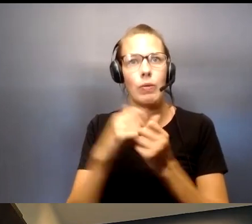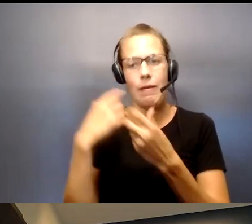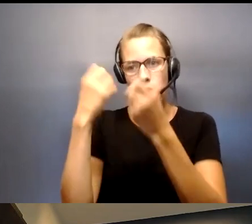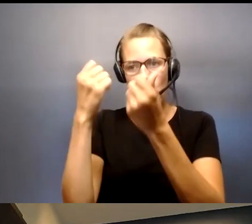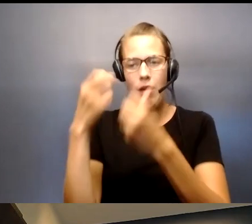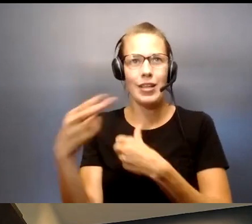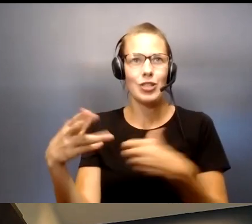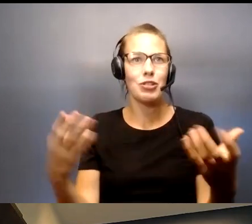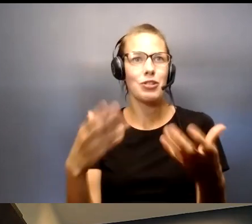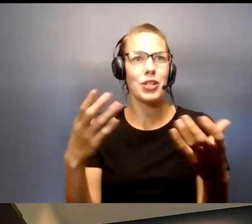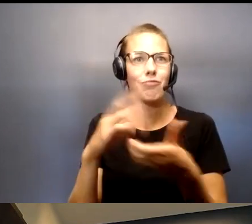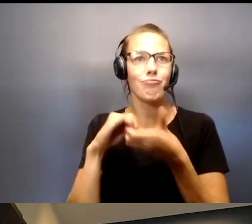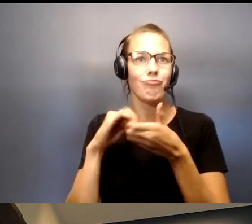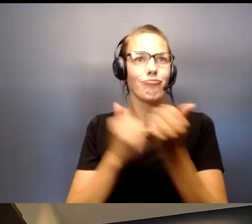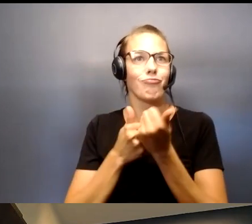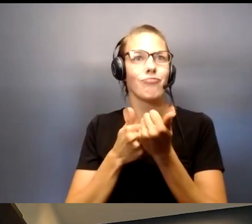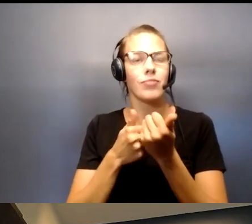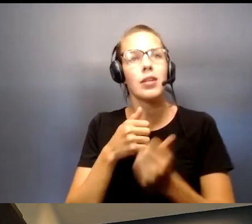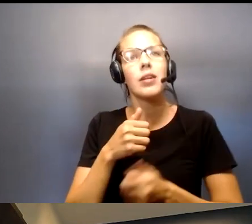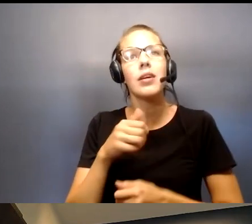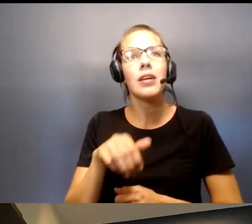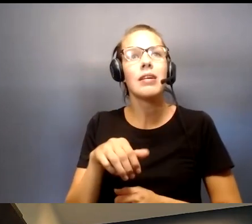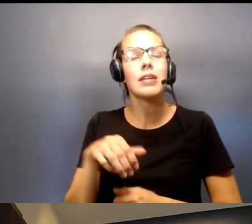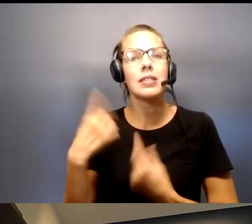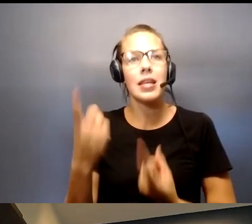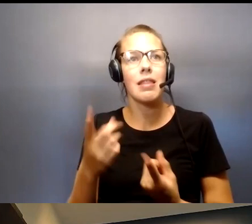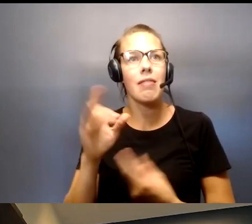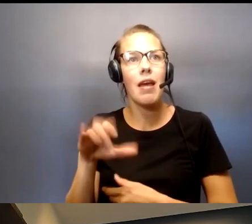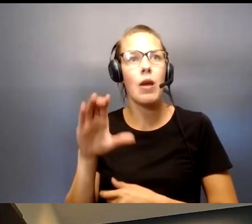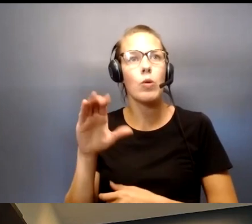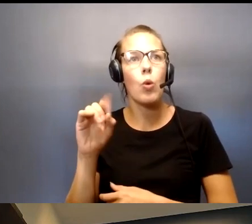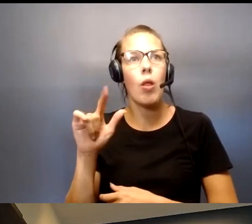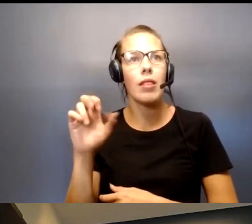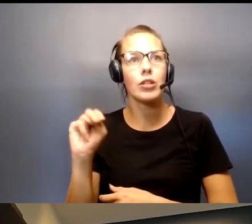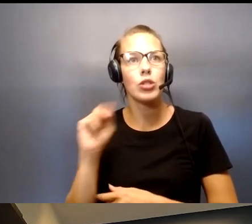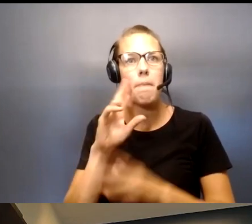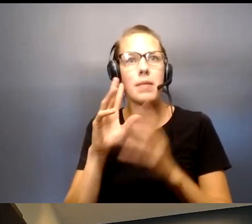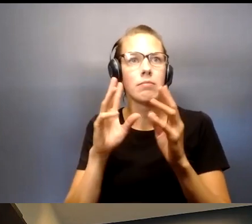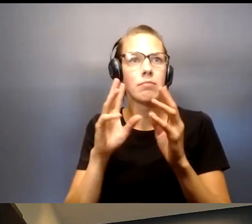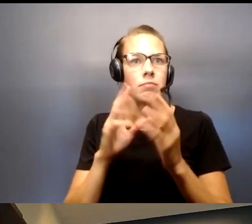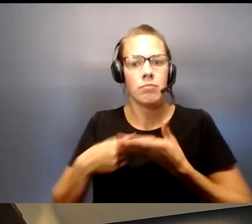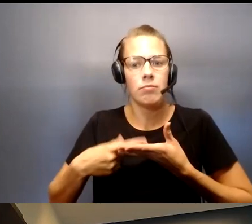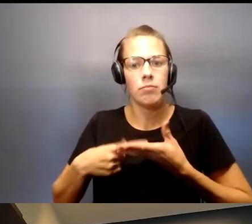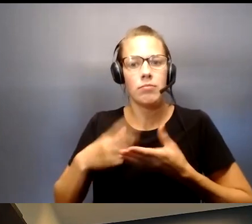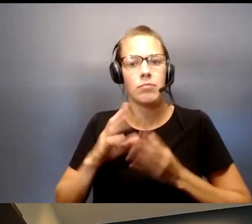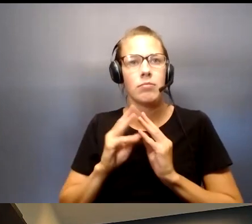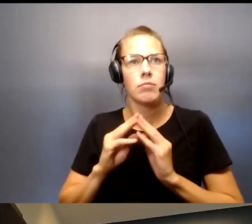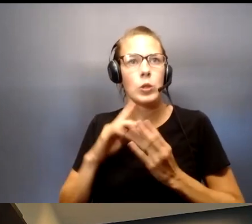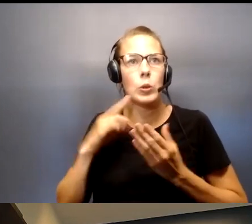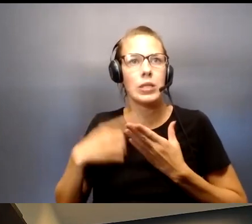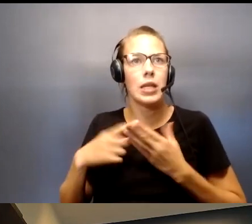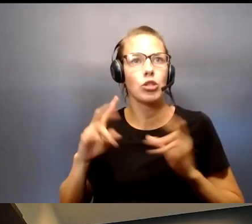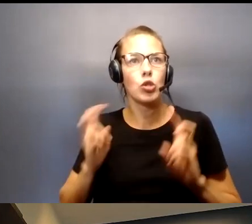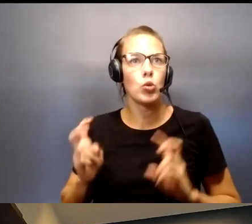doing that here in the Quad Cities. So since then, this coalition's been meeting to discuss issues and share information